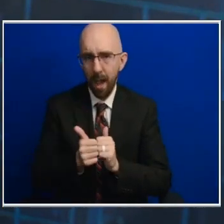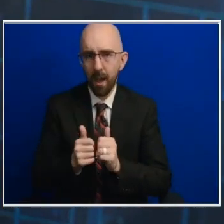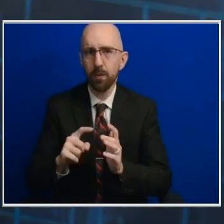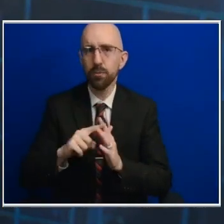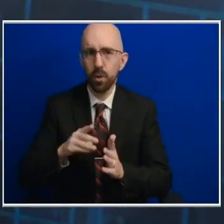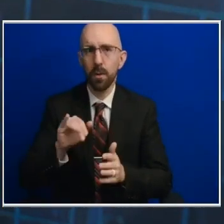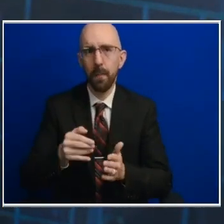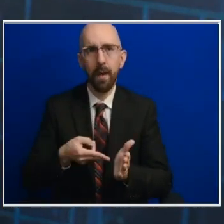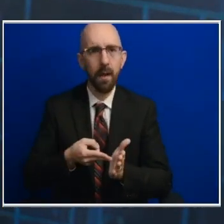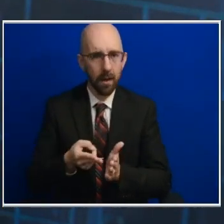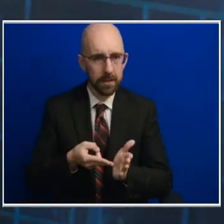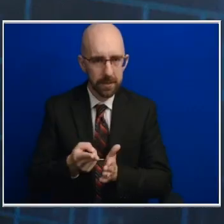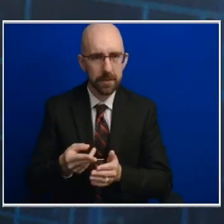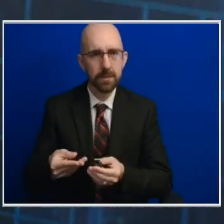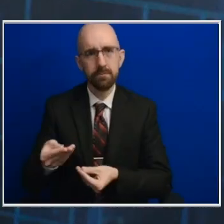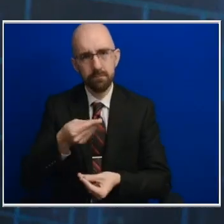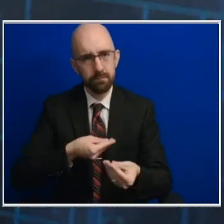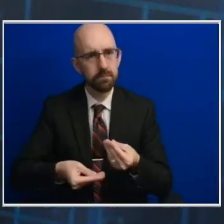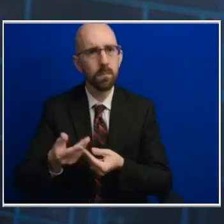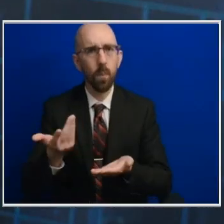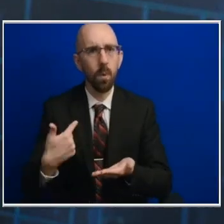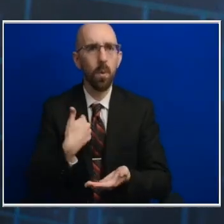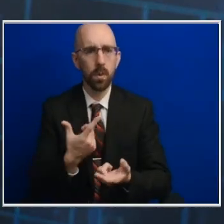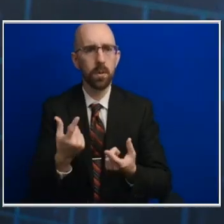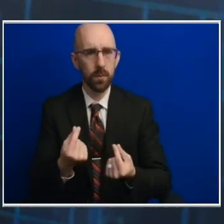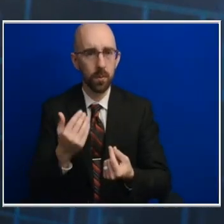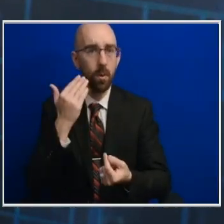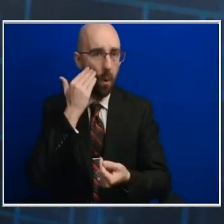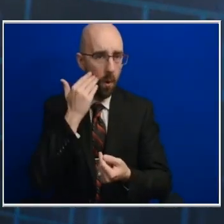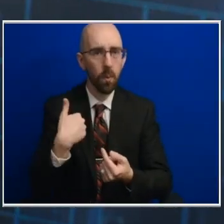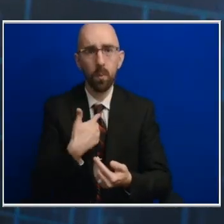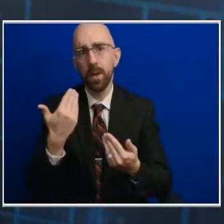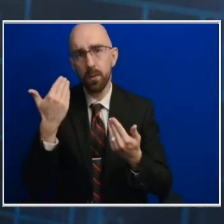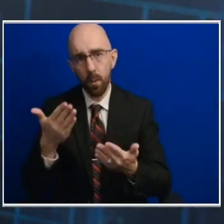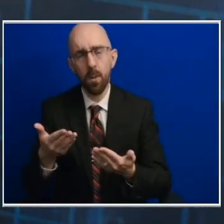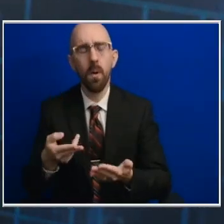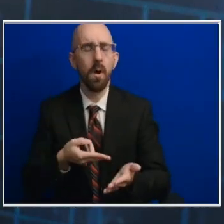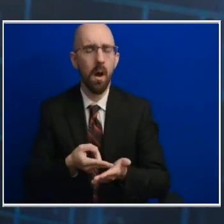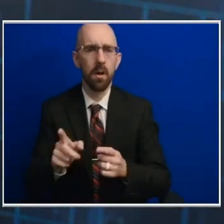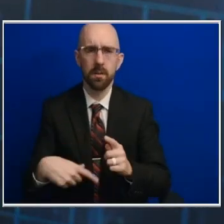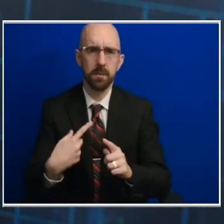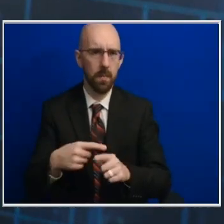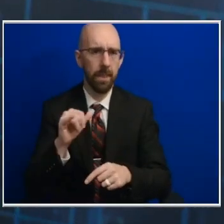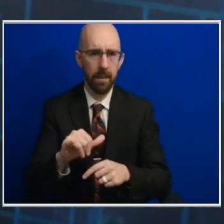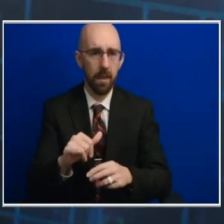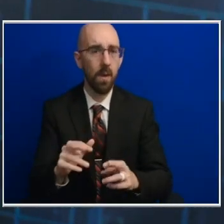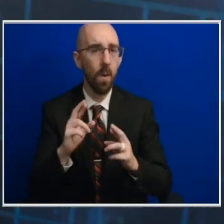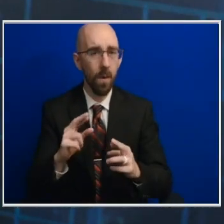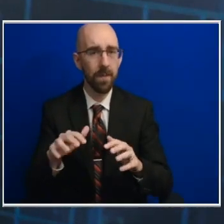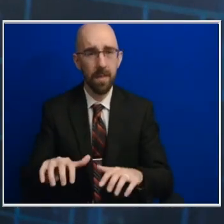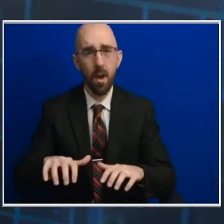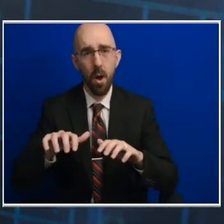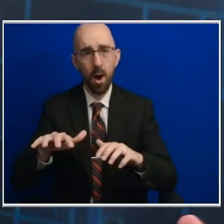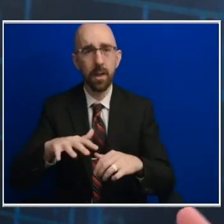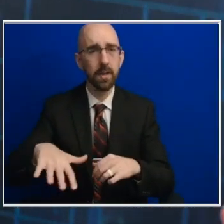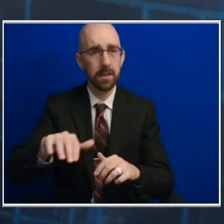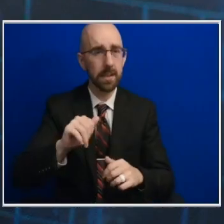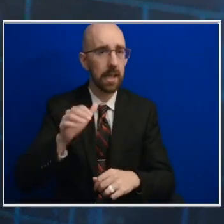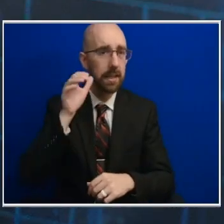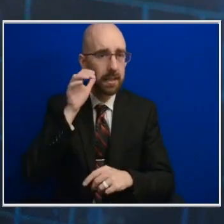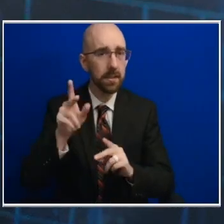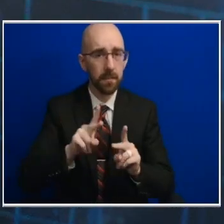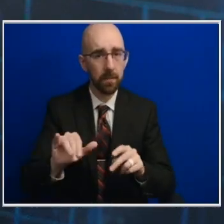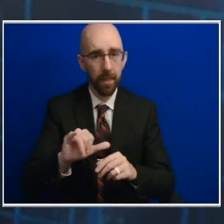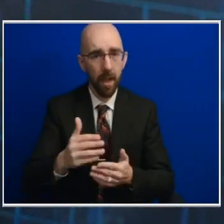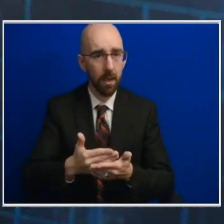and being honest about what we do know and what we don't know. And then hopefully, for our audience out there, being able to listen to people like you all who come